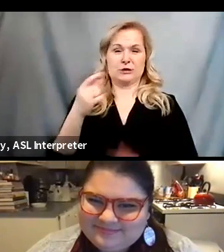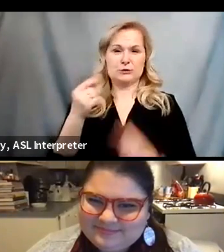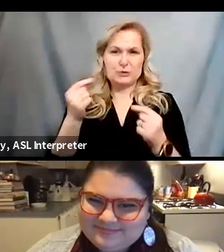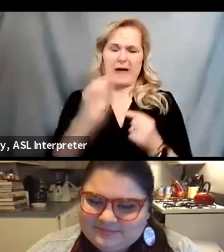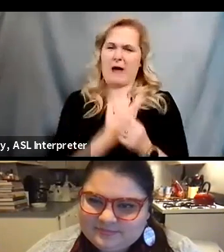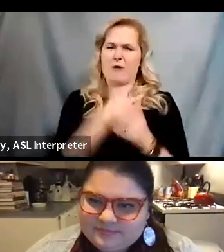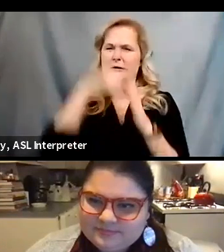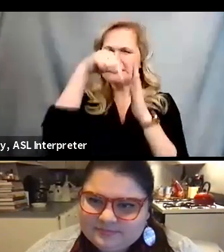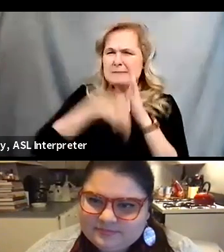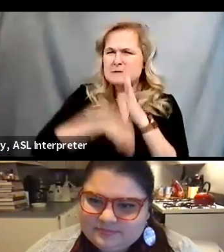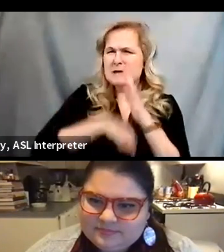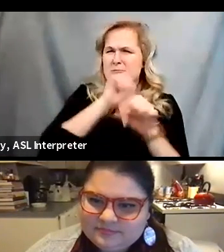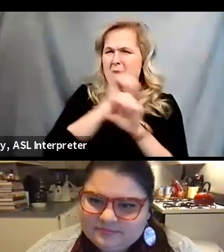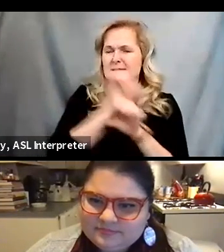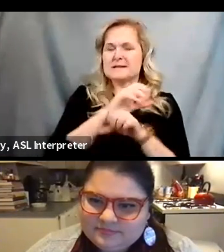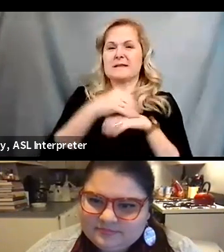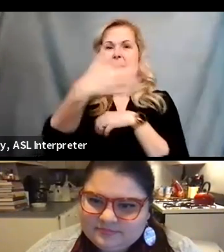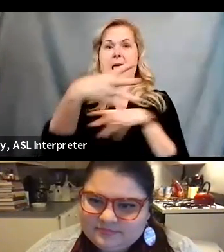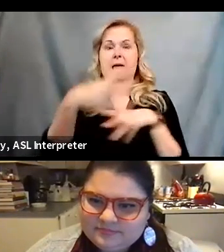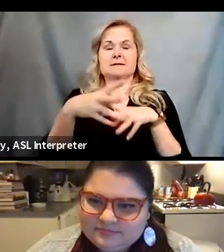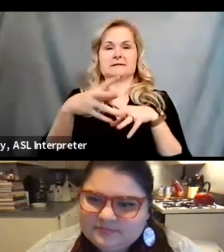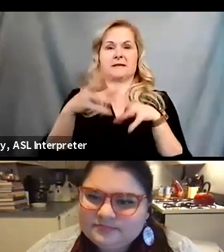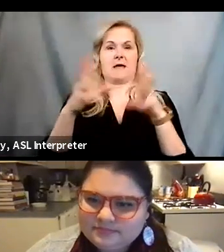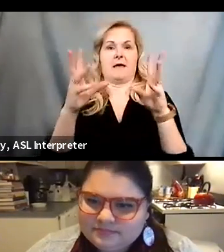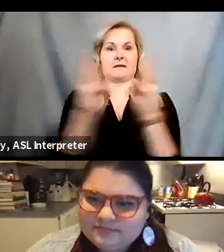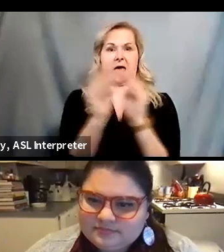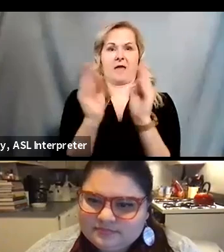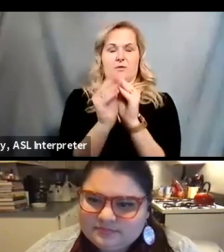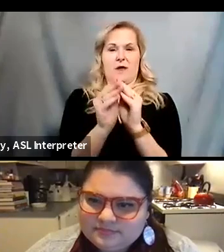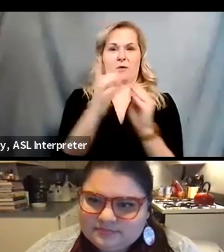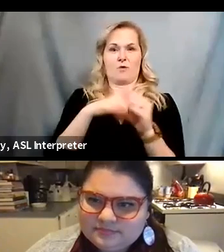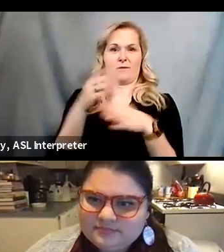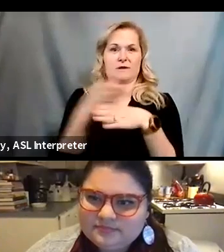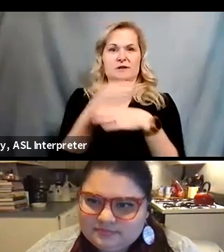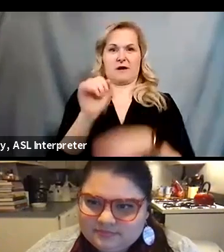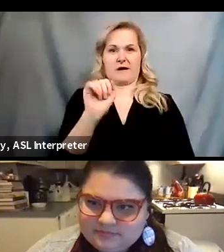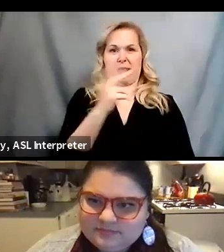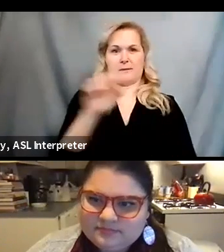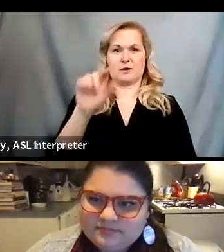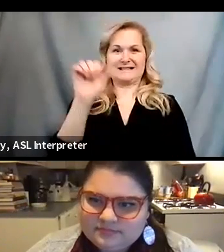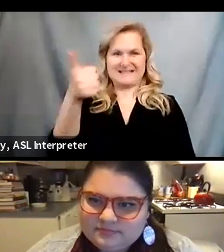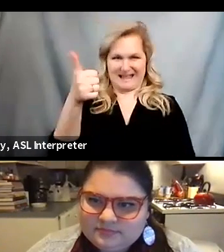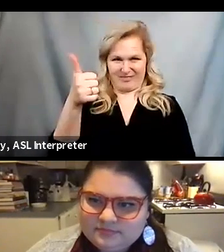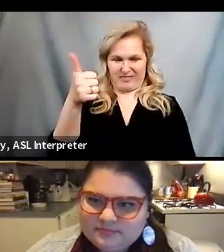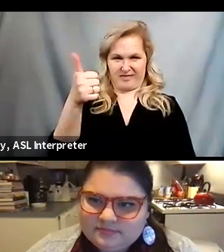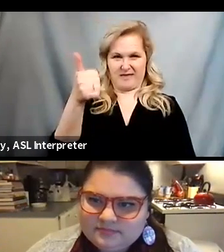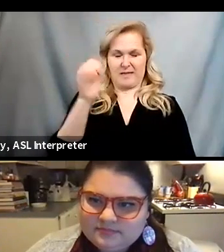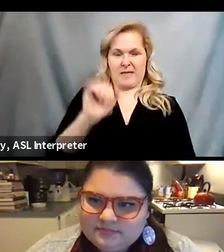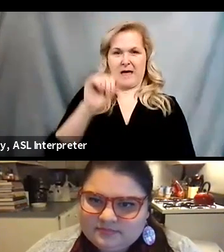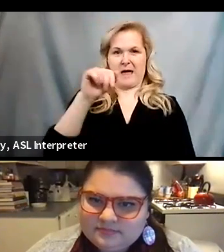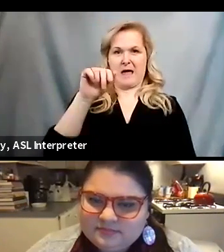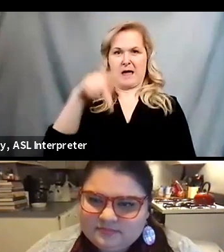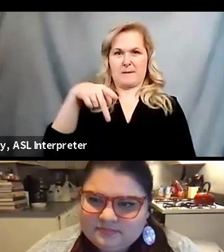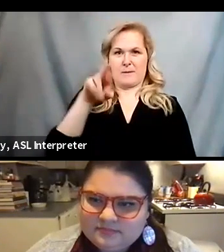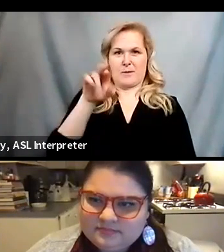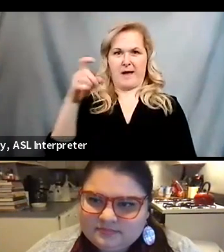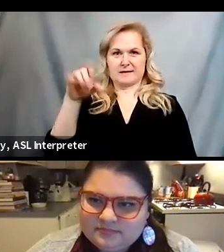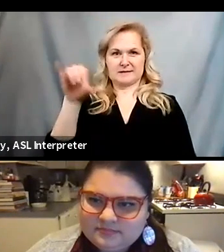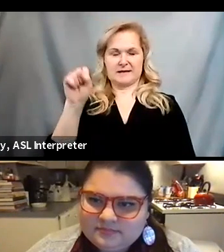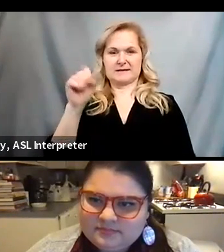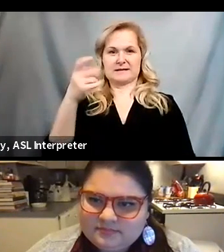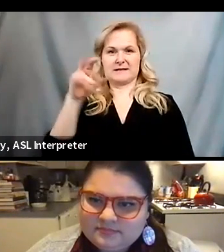And our next gathering where we will be sharing will be April 10th, Unsettling Dramaturgy Praxis Session, Cripping